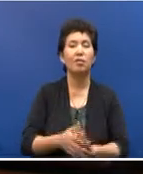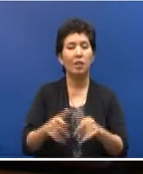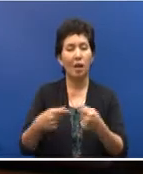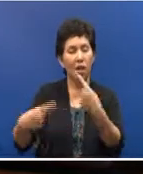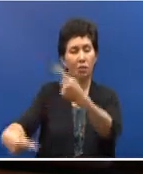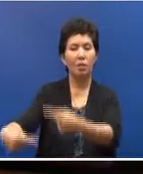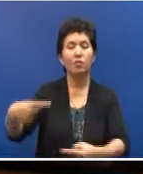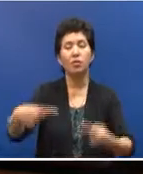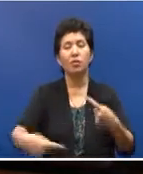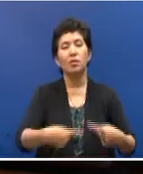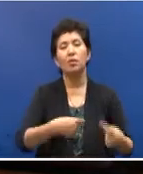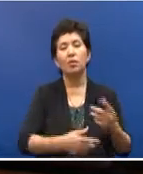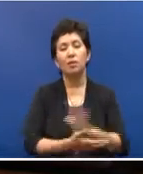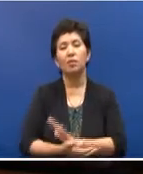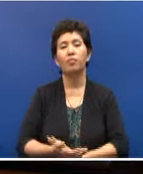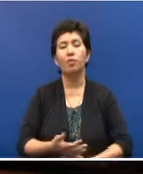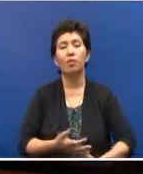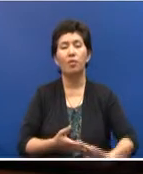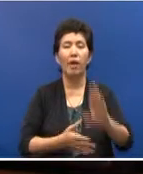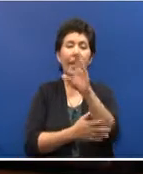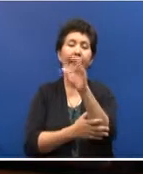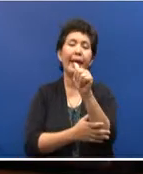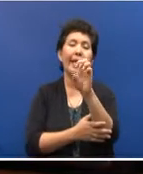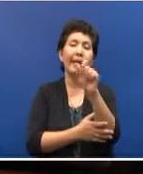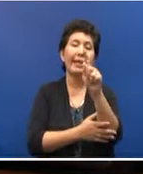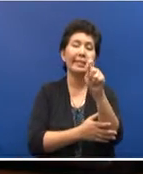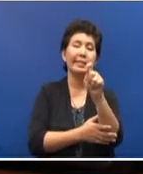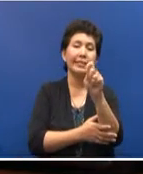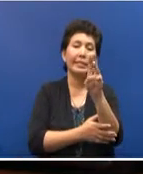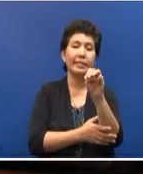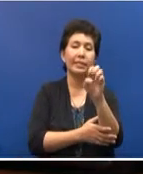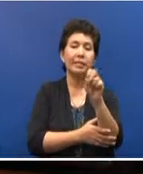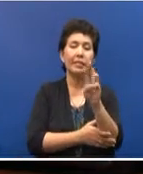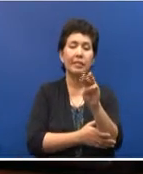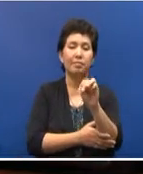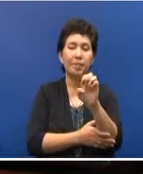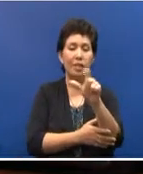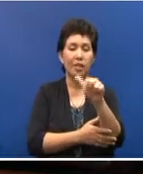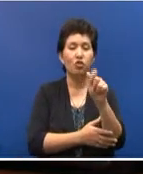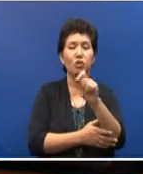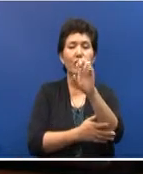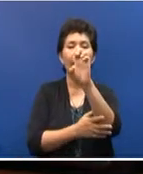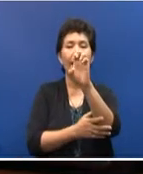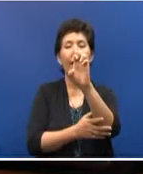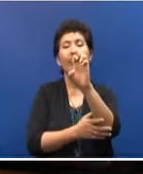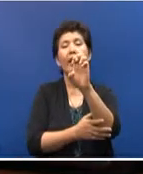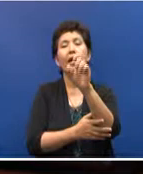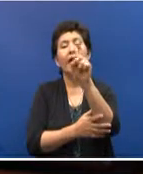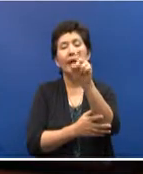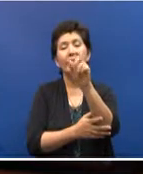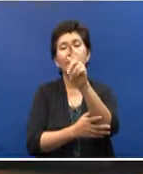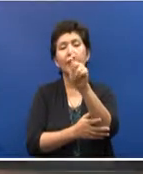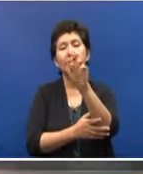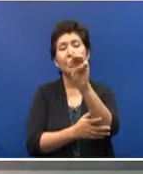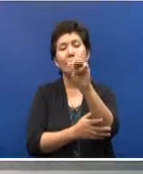Okay, and the last one, which is due to extermination. Okay, extermination, it is related